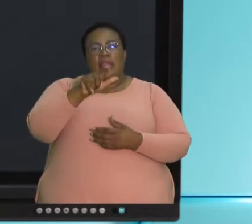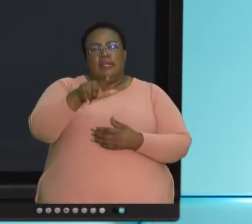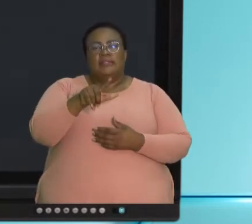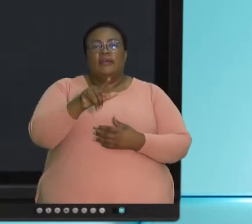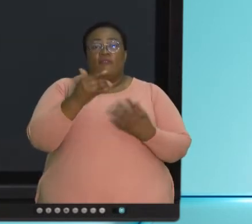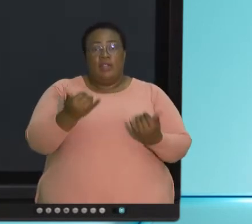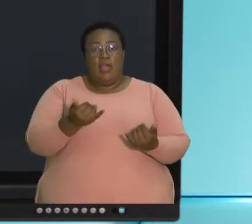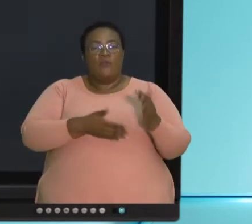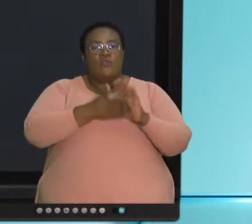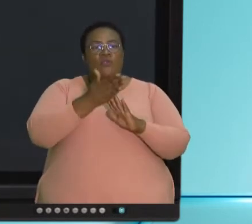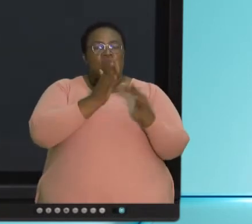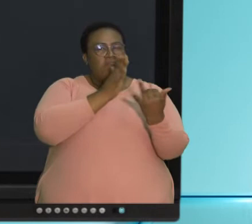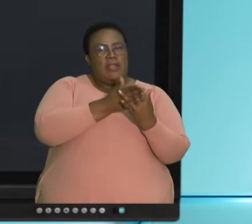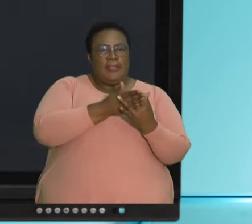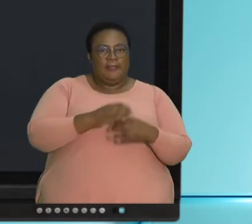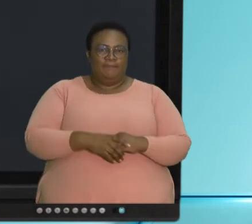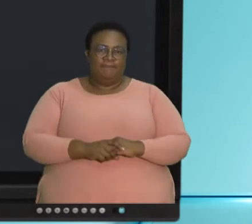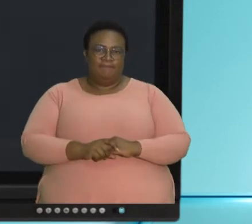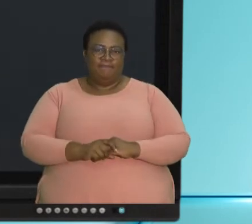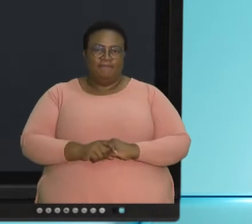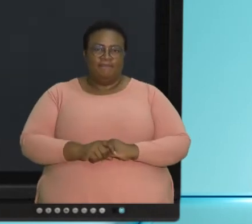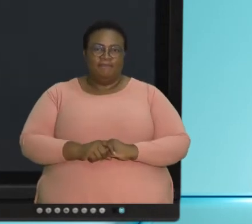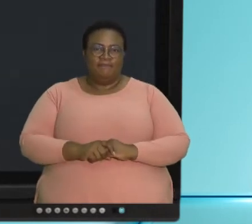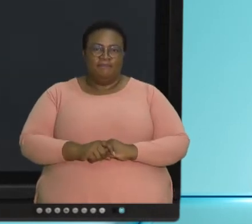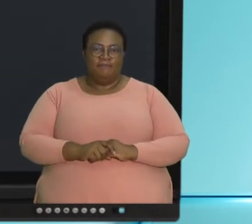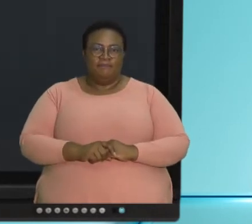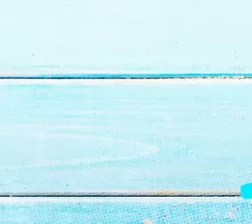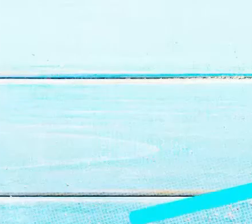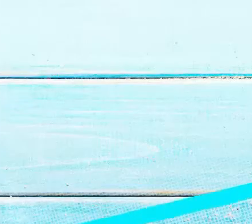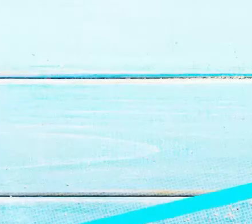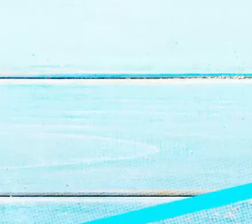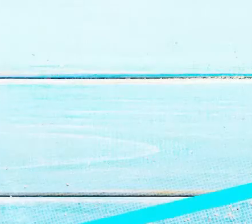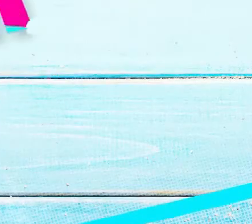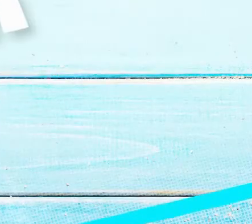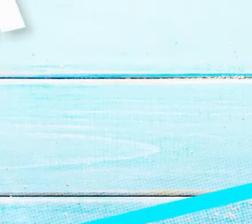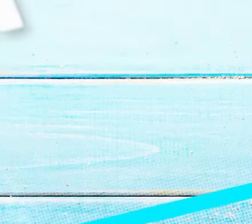some more. Stay tuned. Let's just go to a quick ad break.